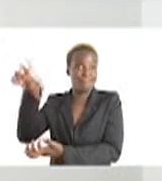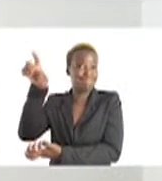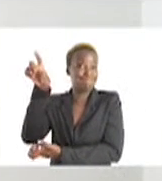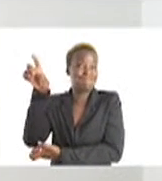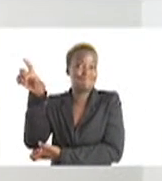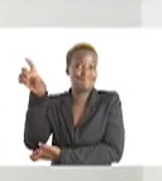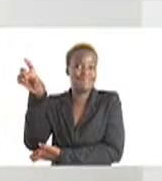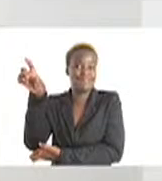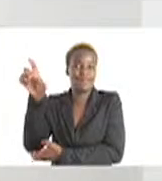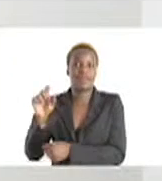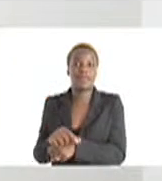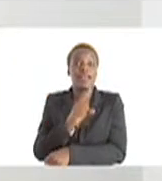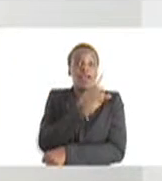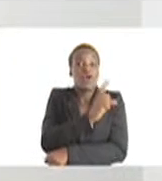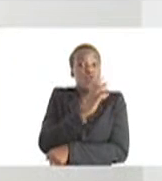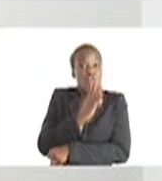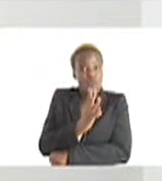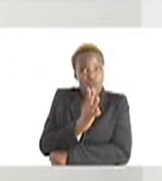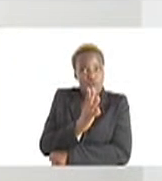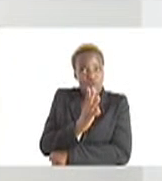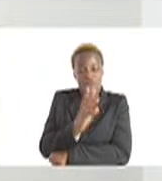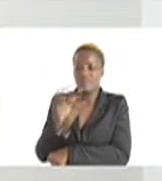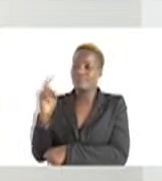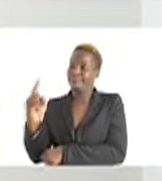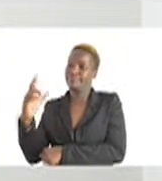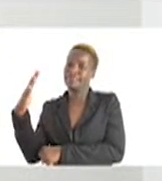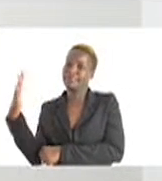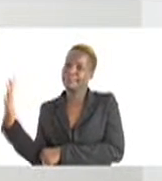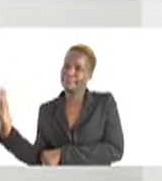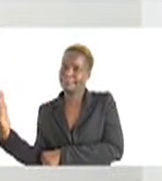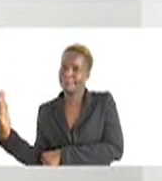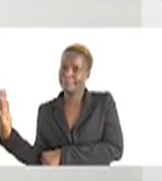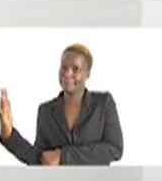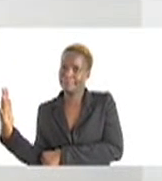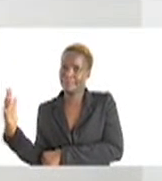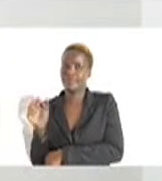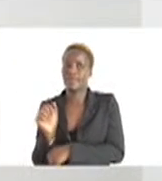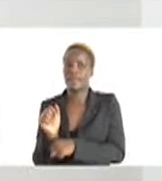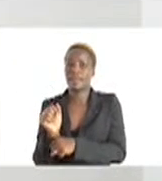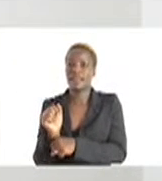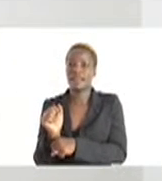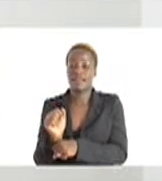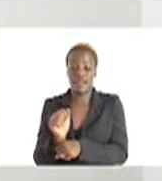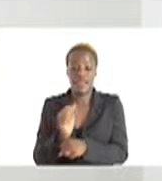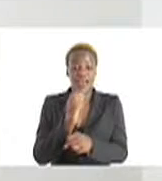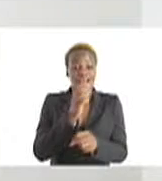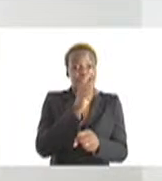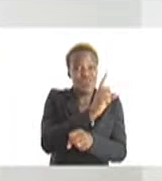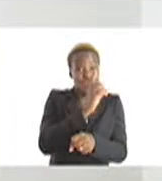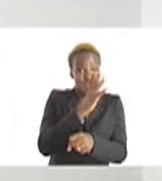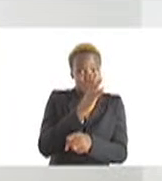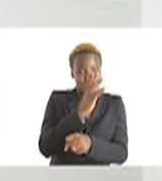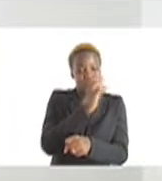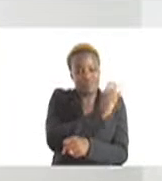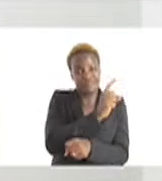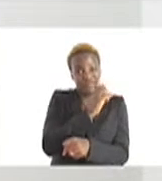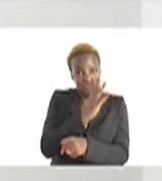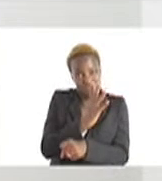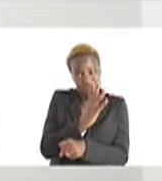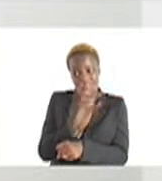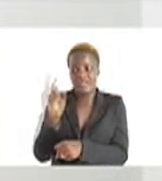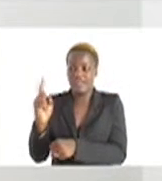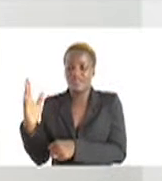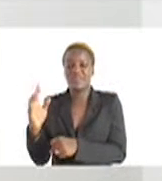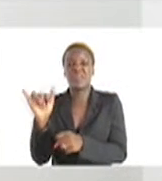the 14 and a 15. When we look on the first numbers here, both of them